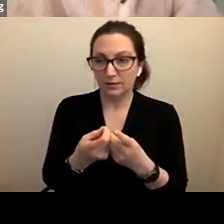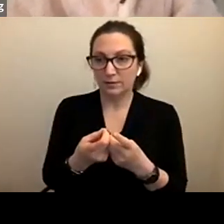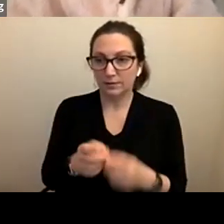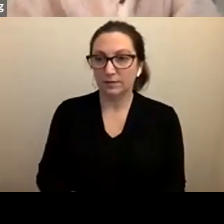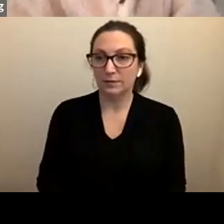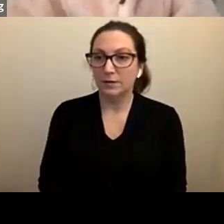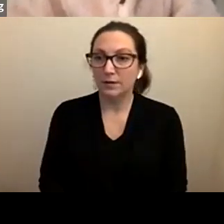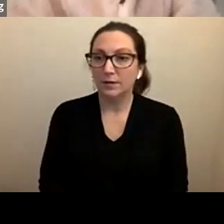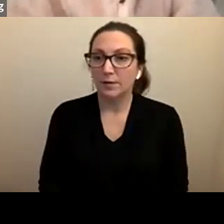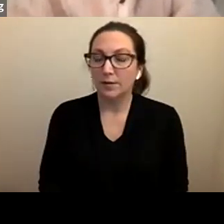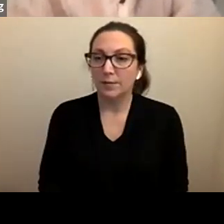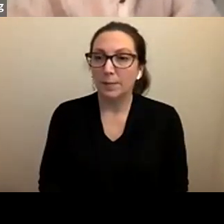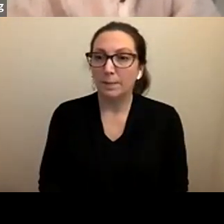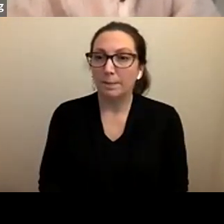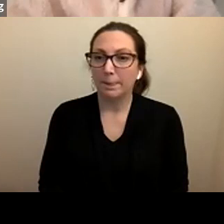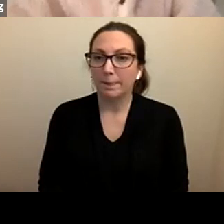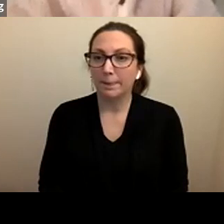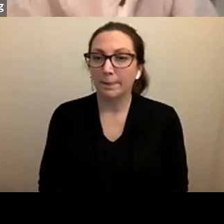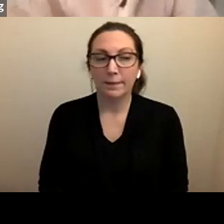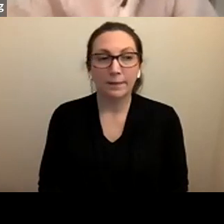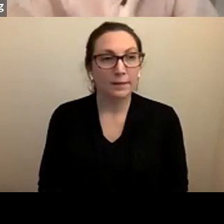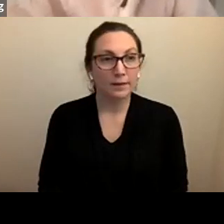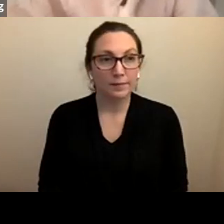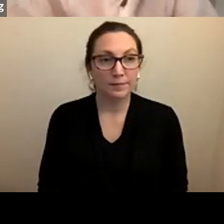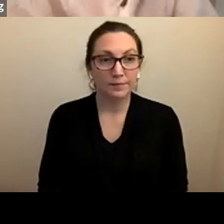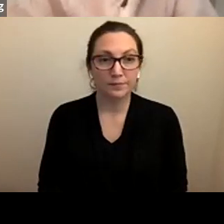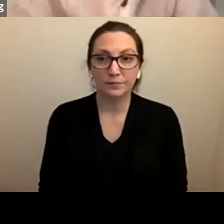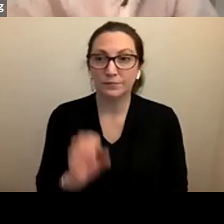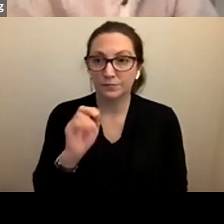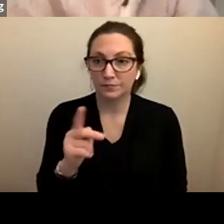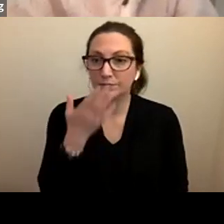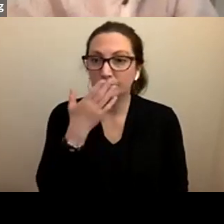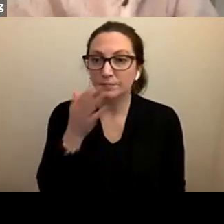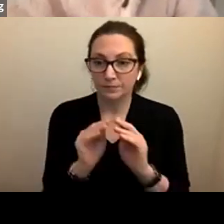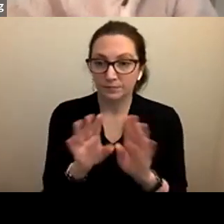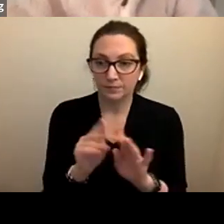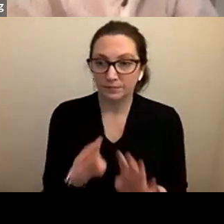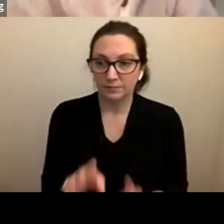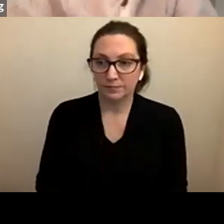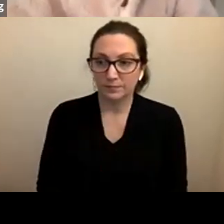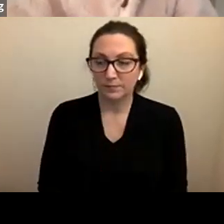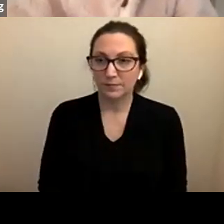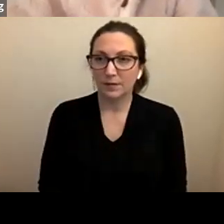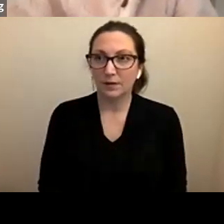standards. Right. Okay, that's a helpful clarification. Thank you.